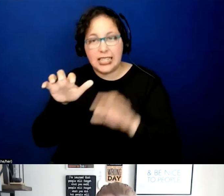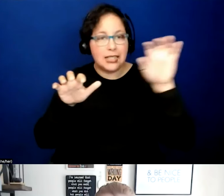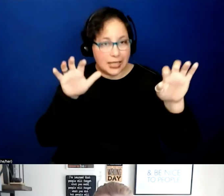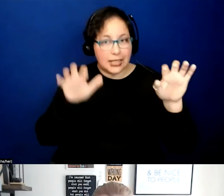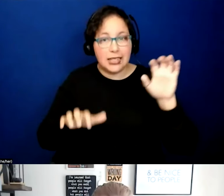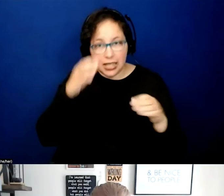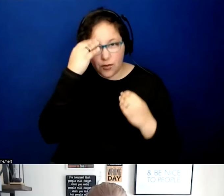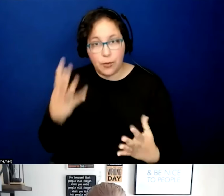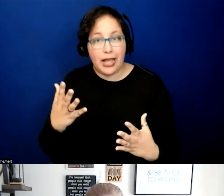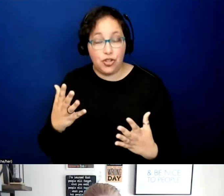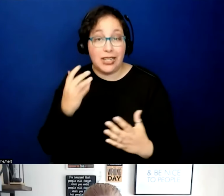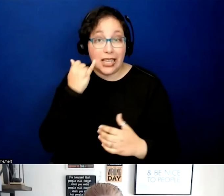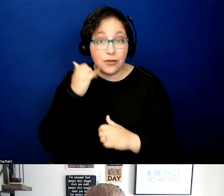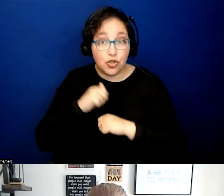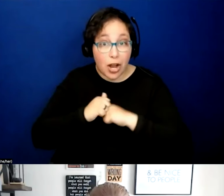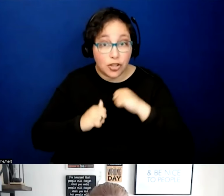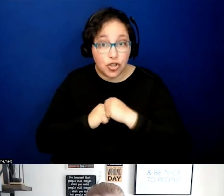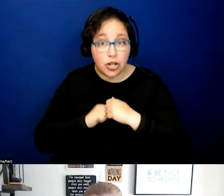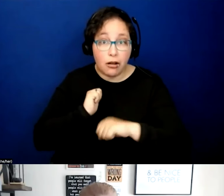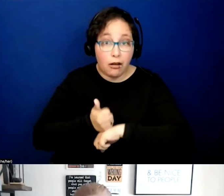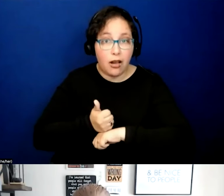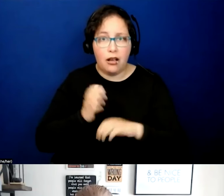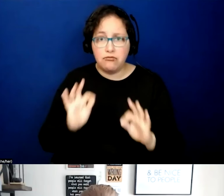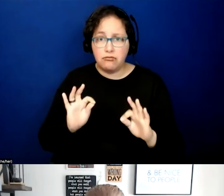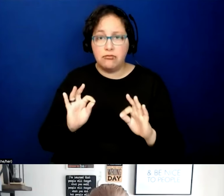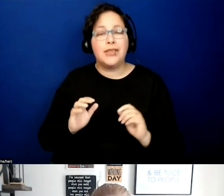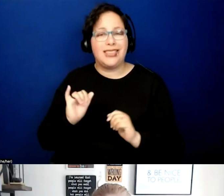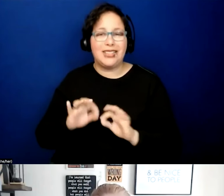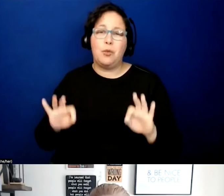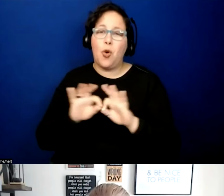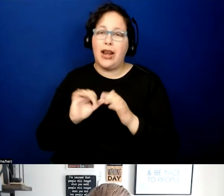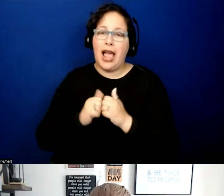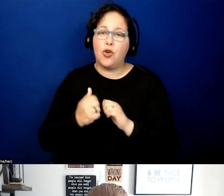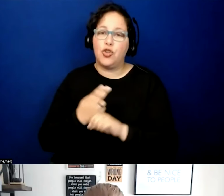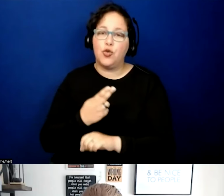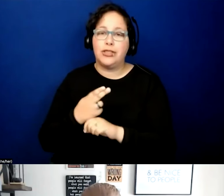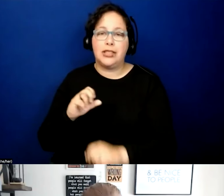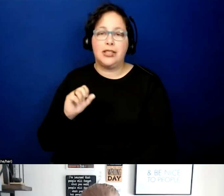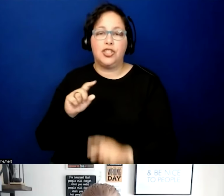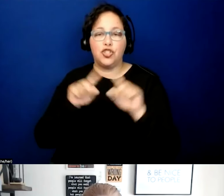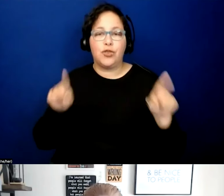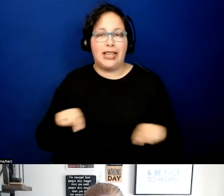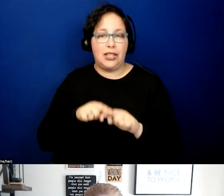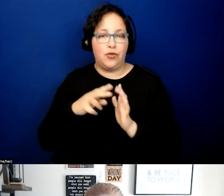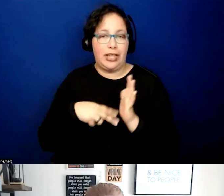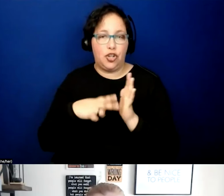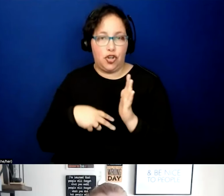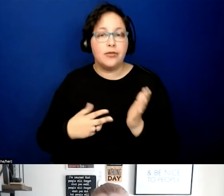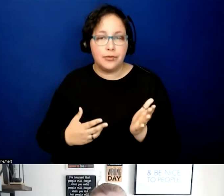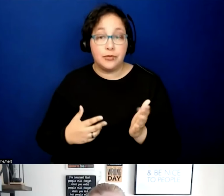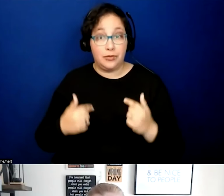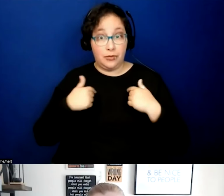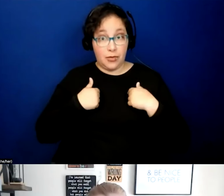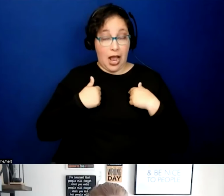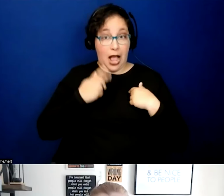it? That really is an important part of how screen readers navigate it. And things like that, things that I, as a sighted